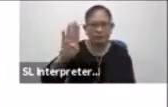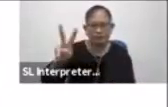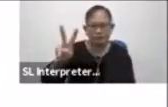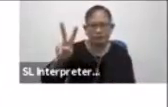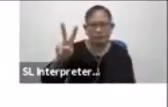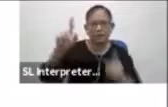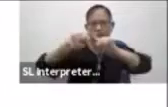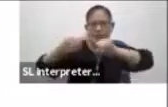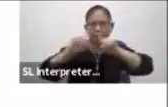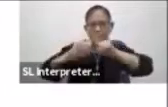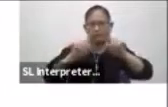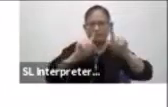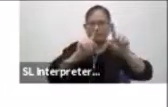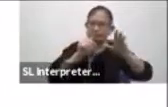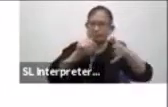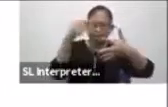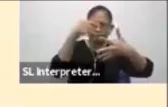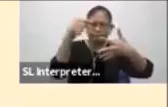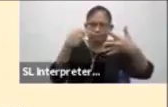different forms of GBV.